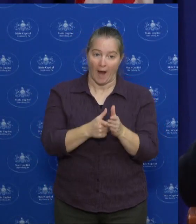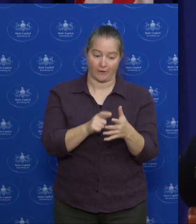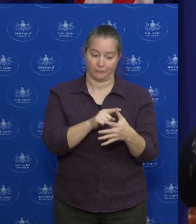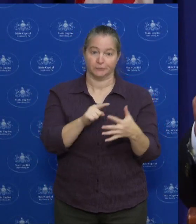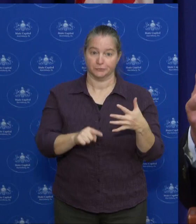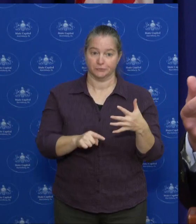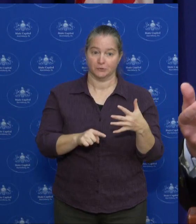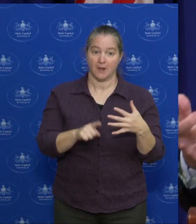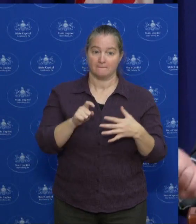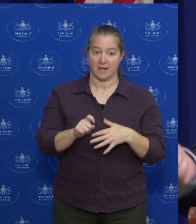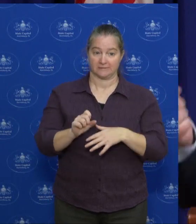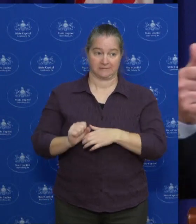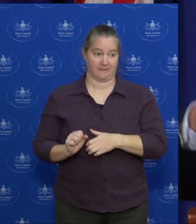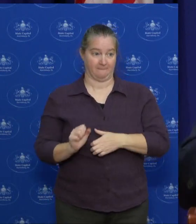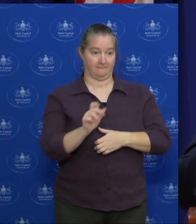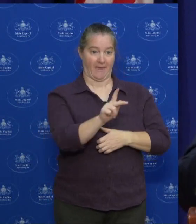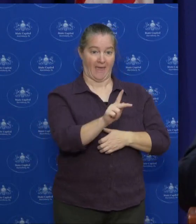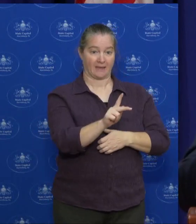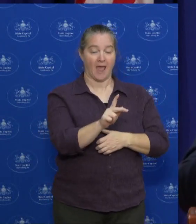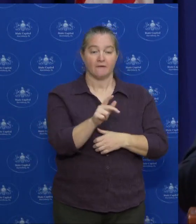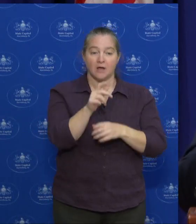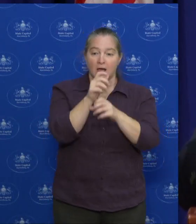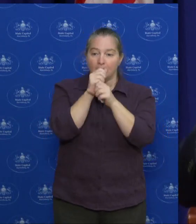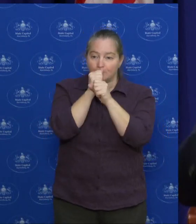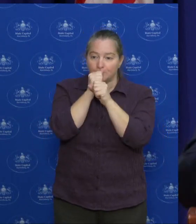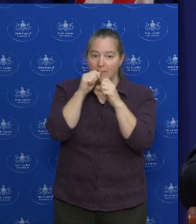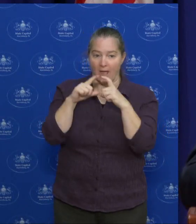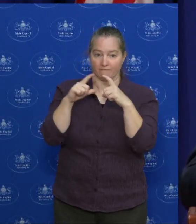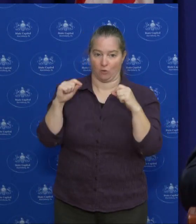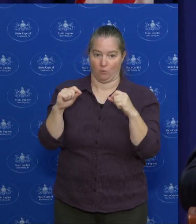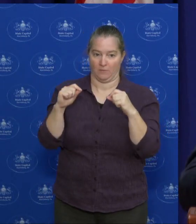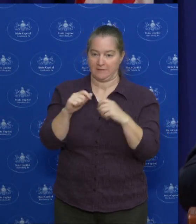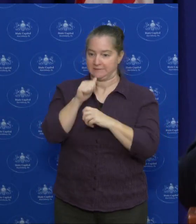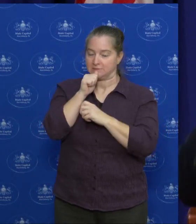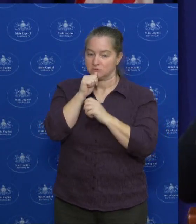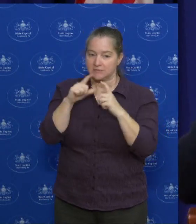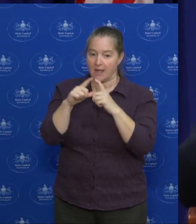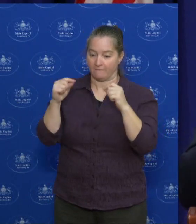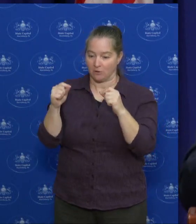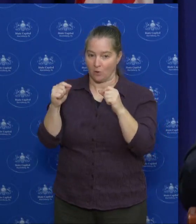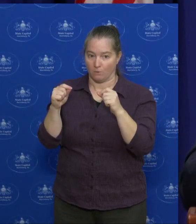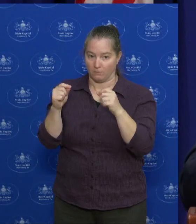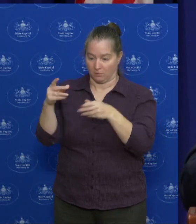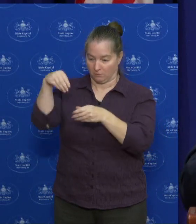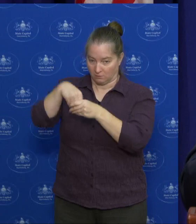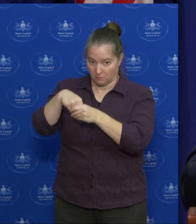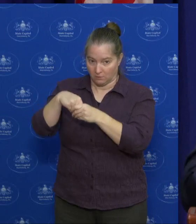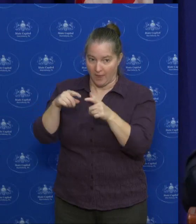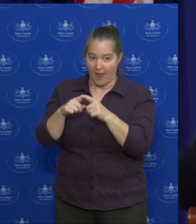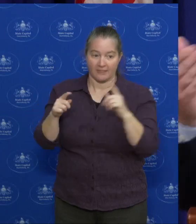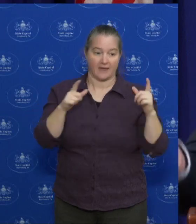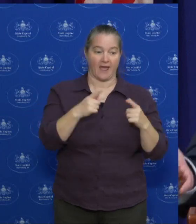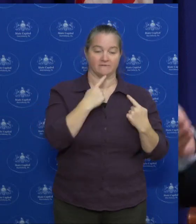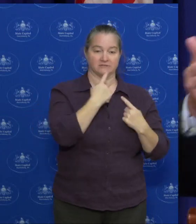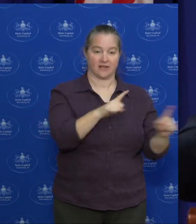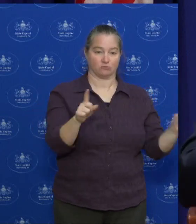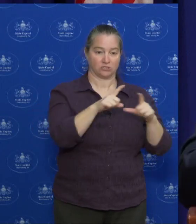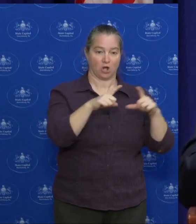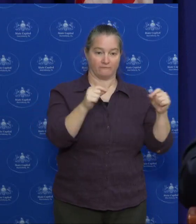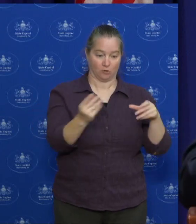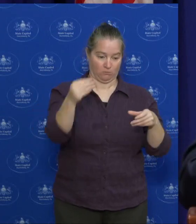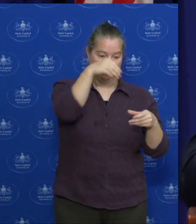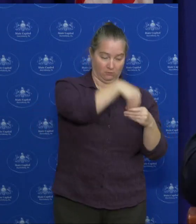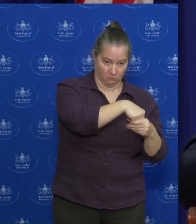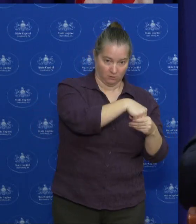the ballot to be returned in the secrecy envelope, and the secrecy envelope to be returned in a declaration envelope. So you put your ballot in the